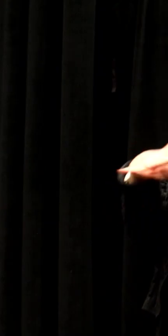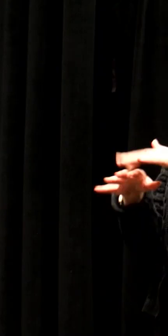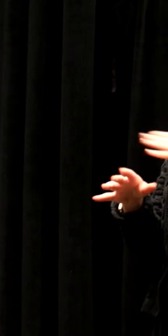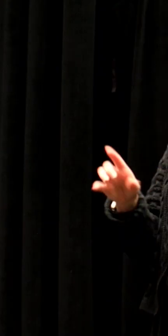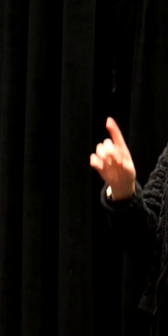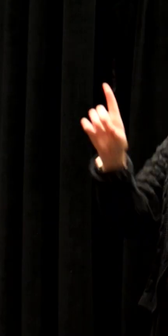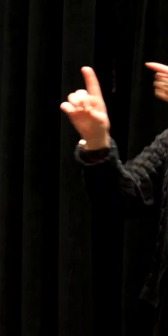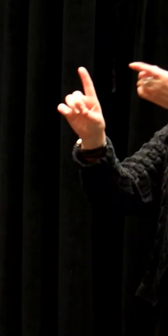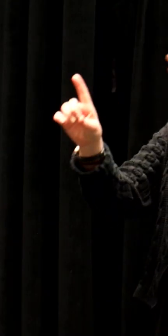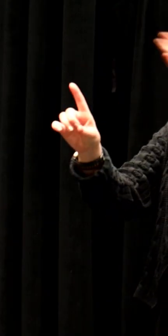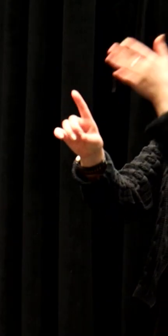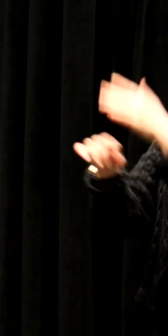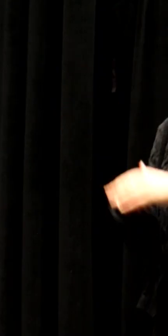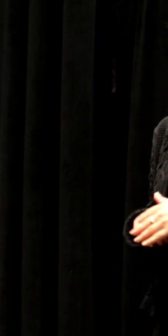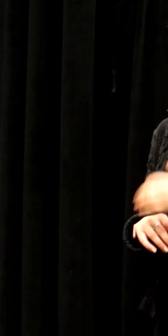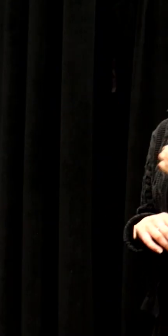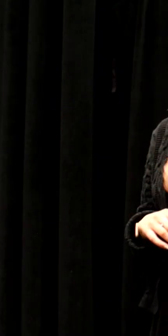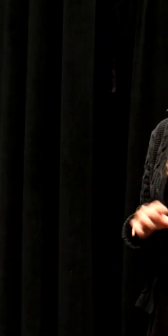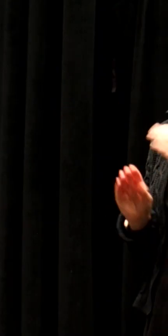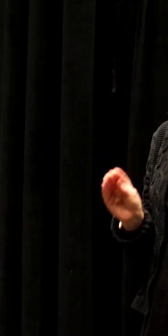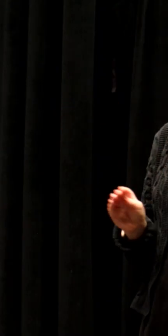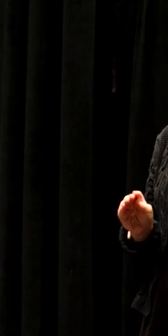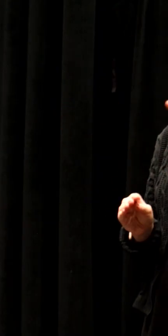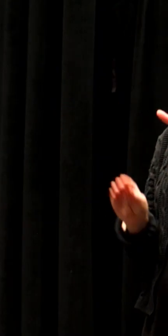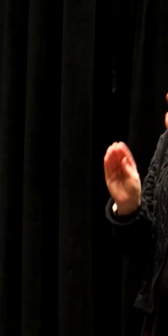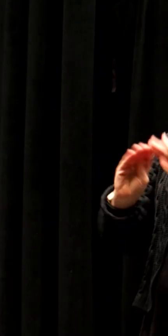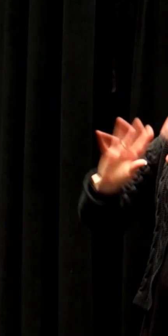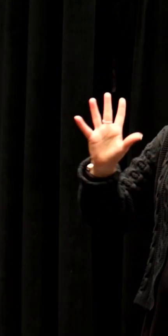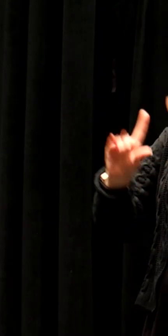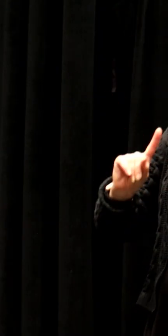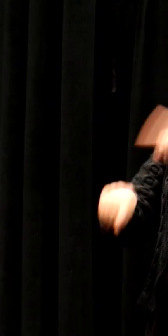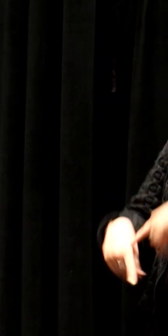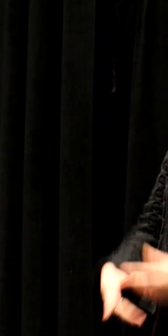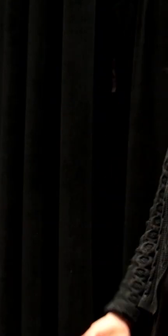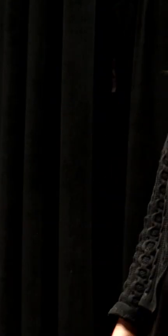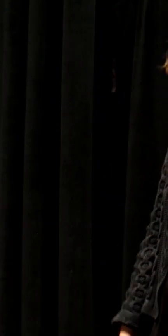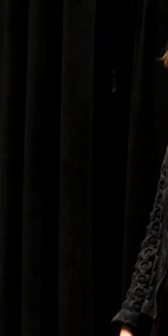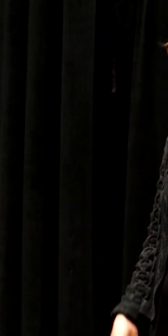have like a straight answer, but yeah.